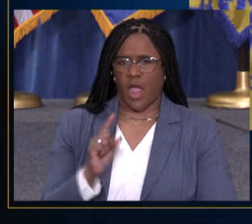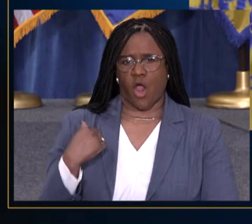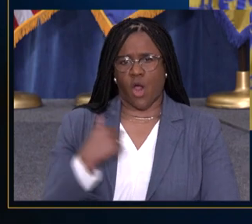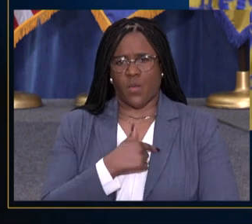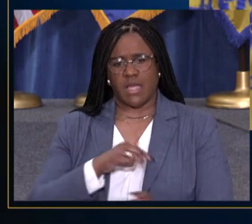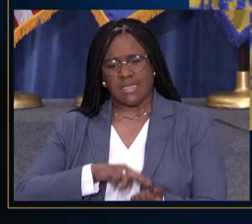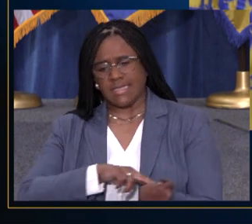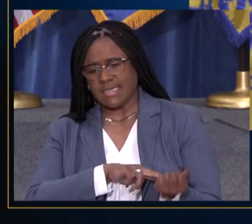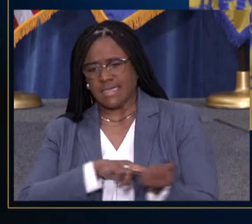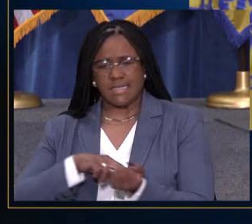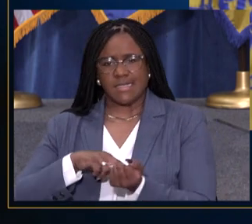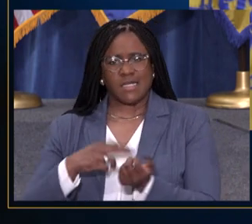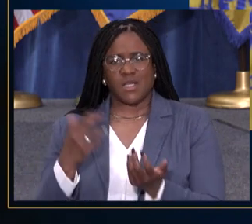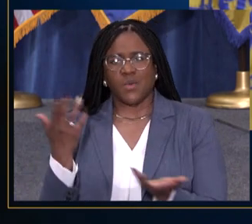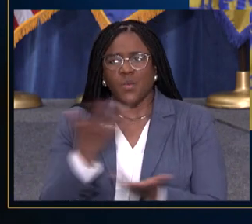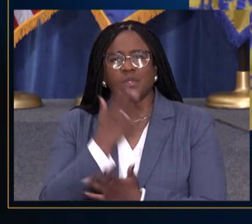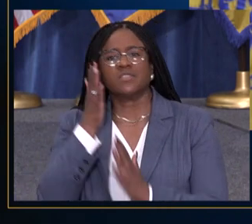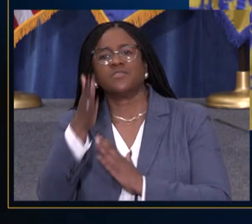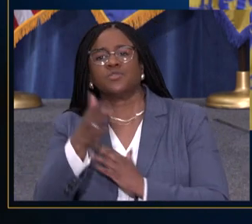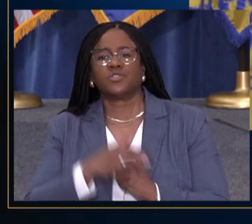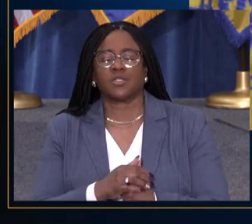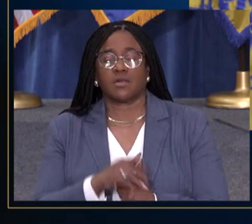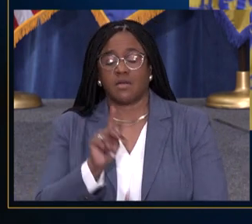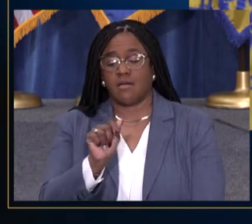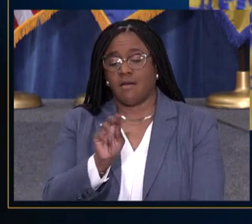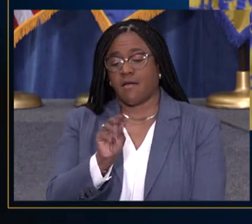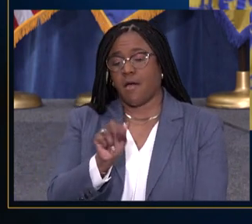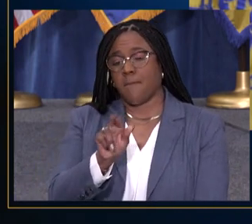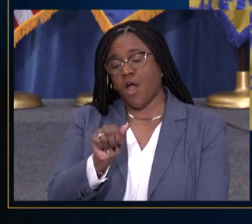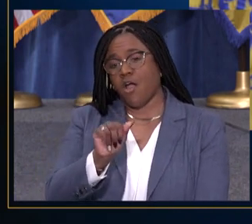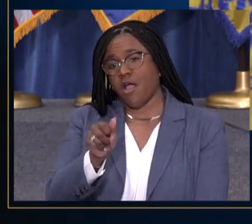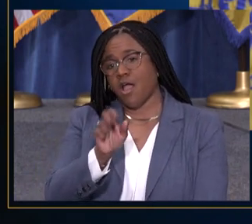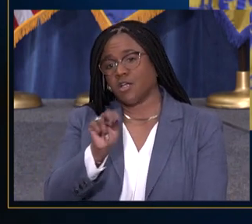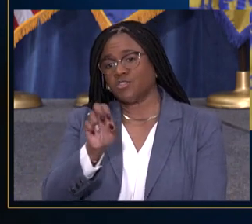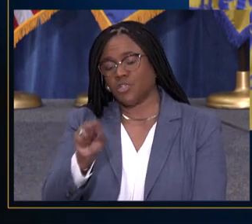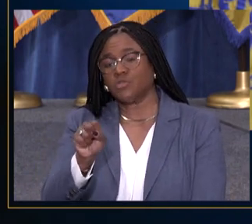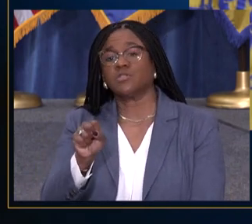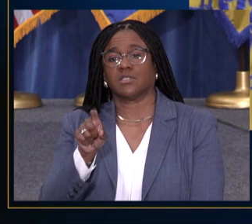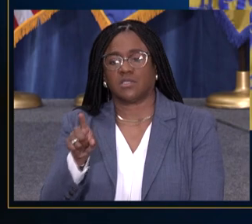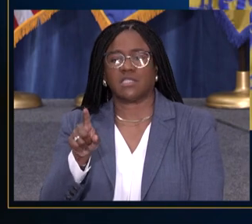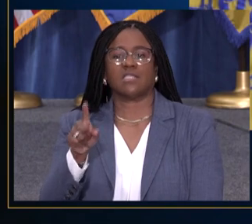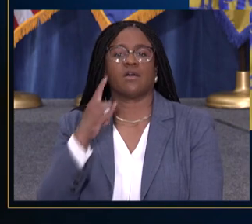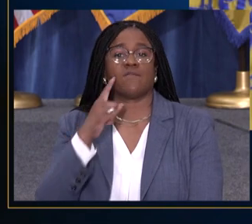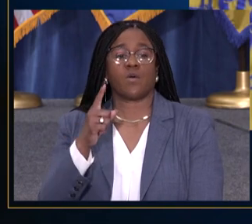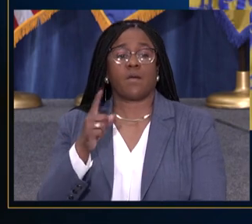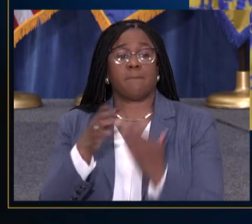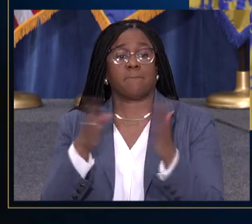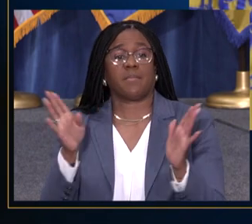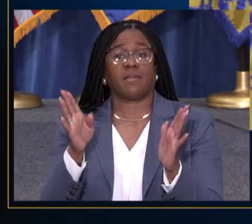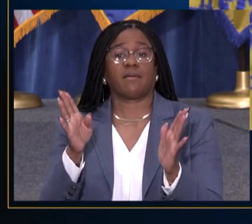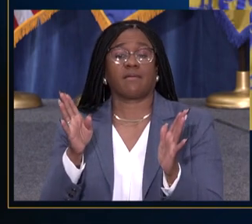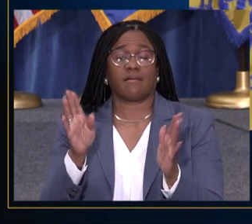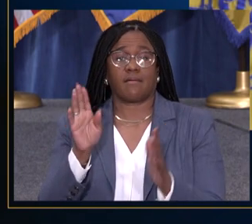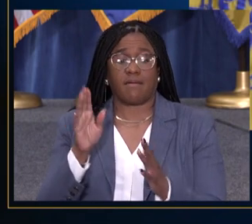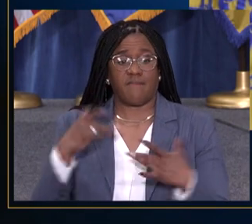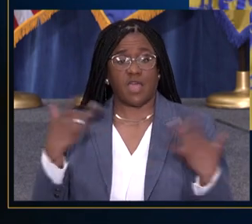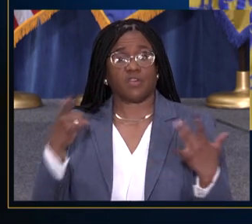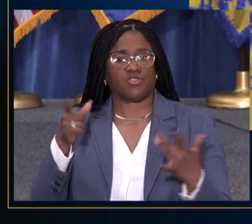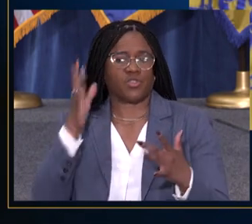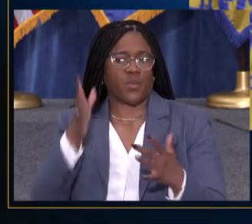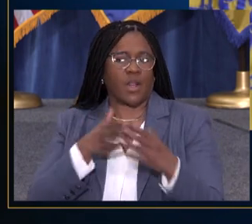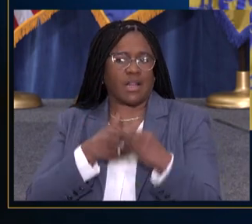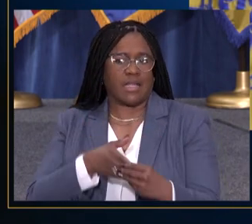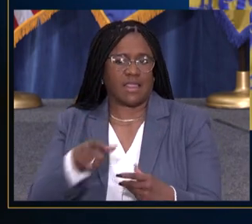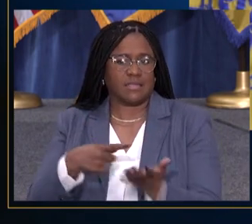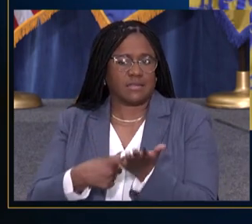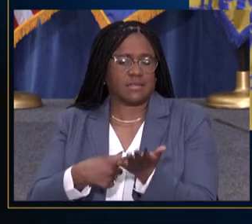Going. We welcome to the stage Kamara Jones, Principal Deputy Assistant Secretary for Public Affairs, who will lead this